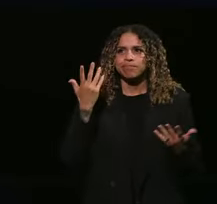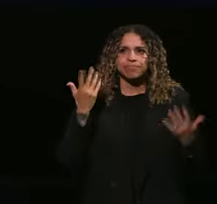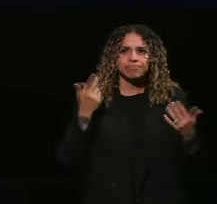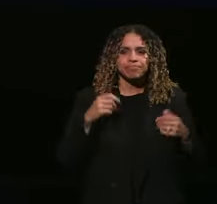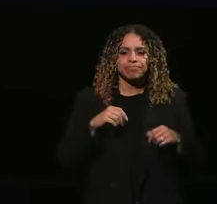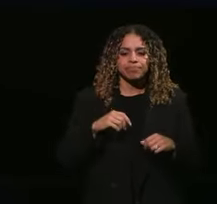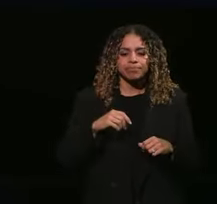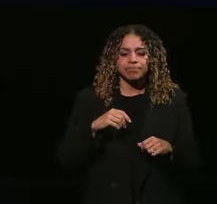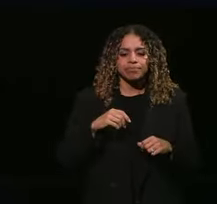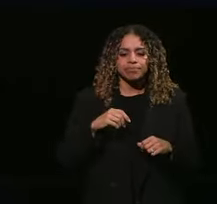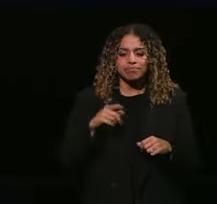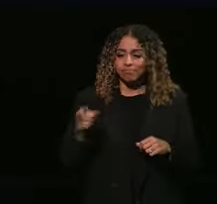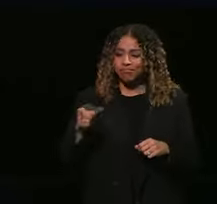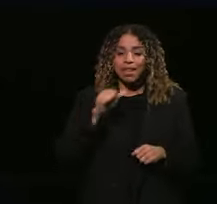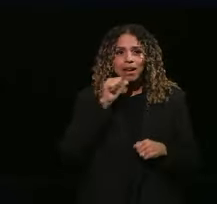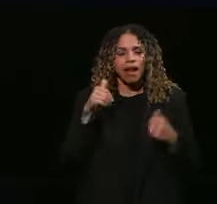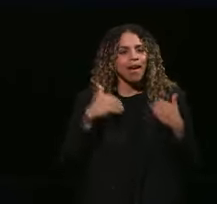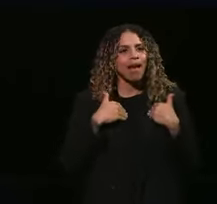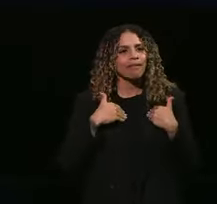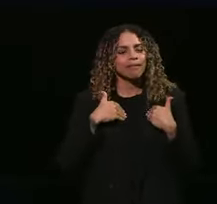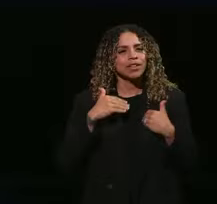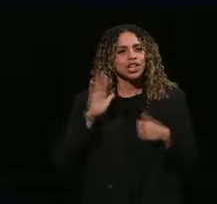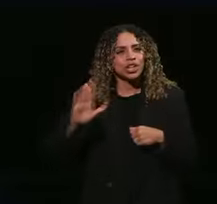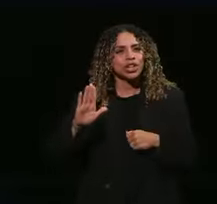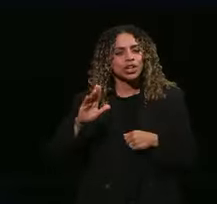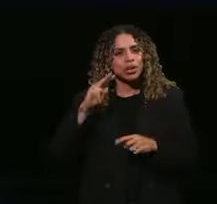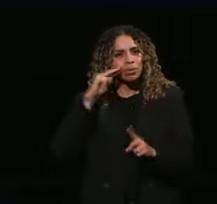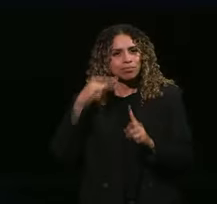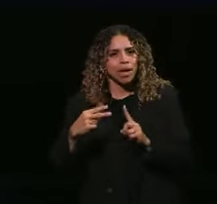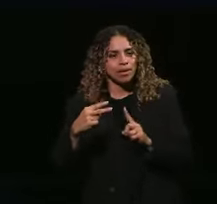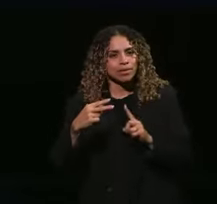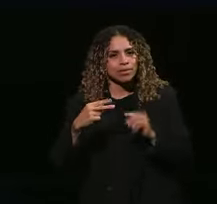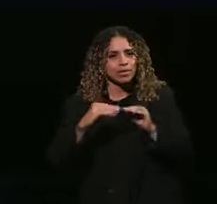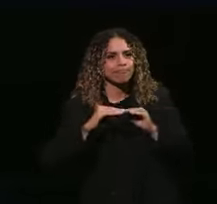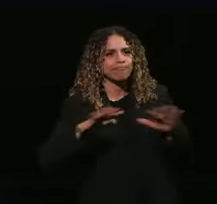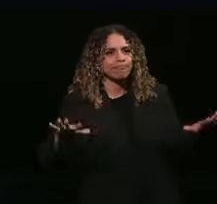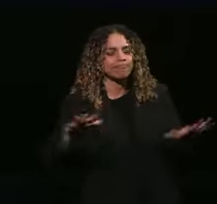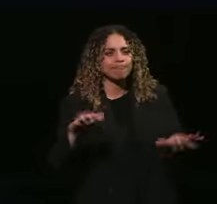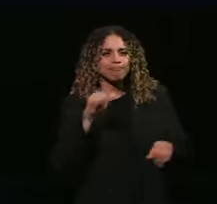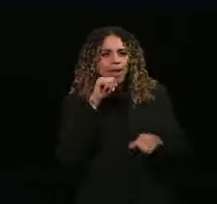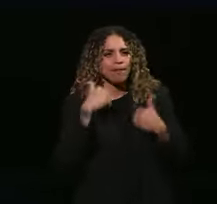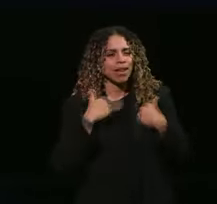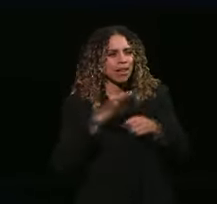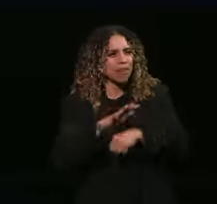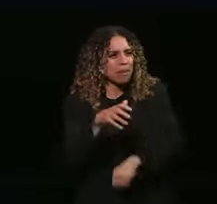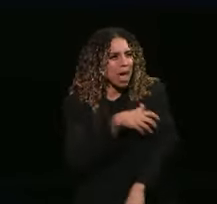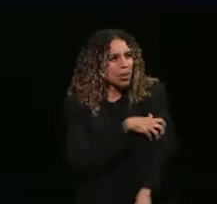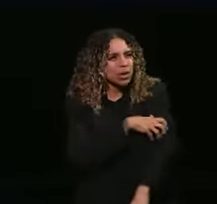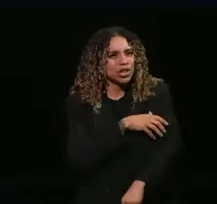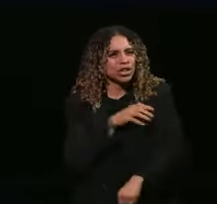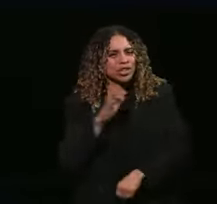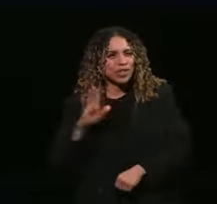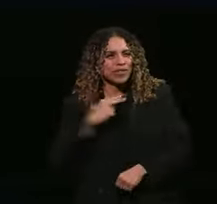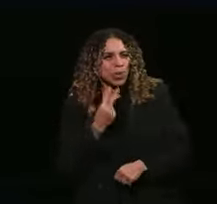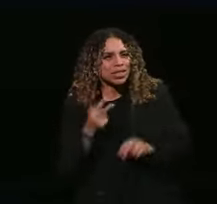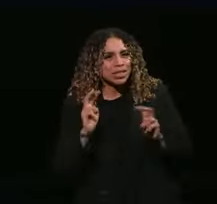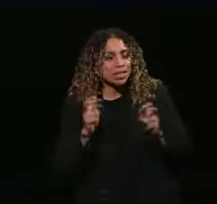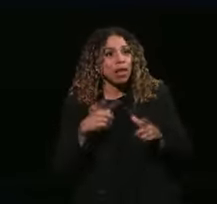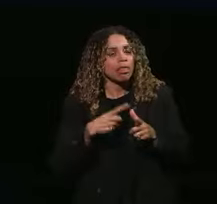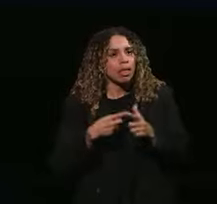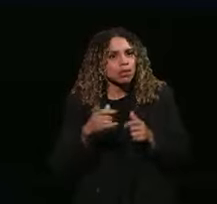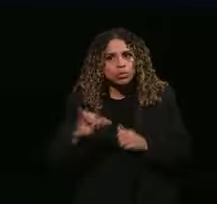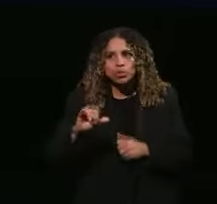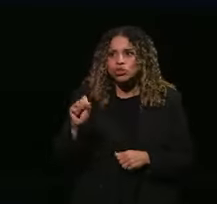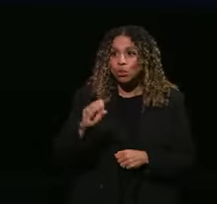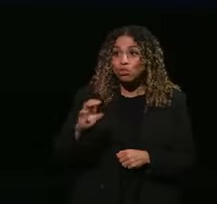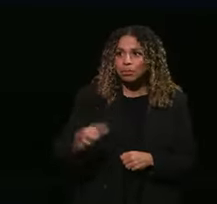about not having a voice and then becoming mocked on social